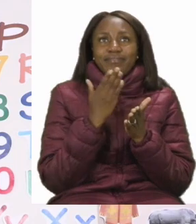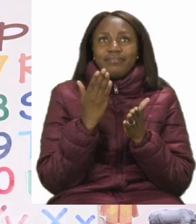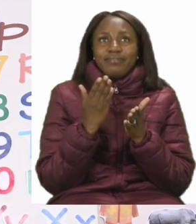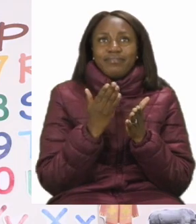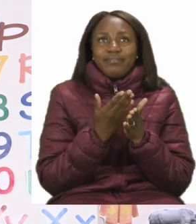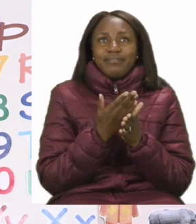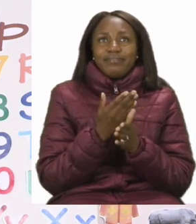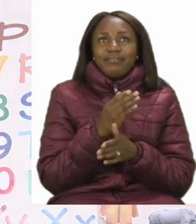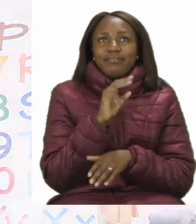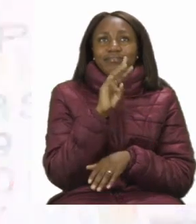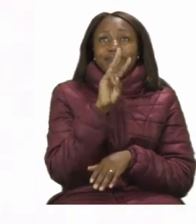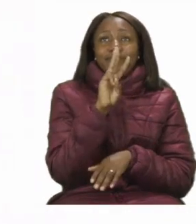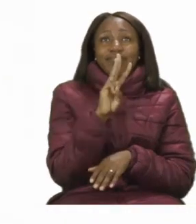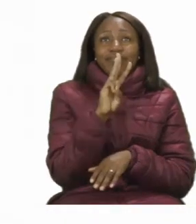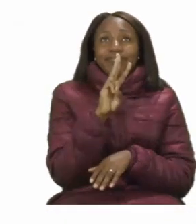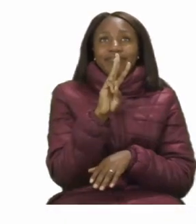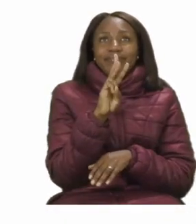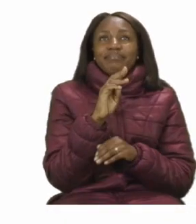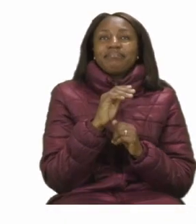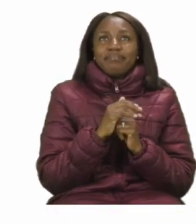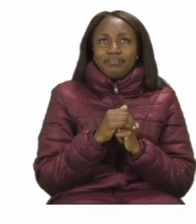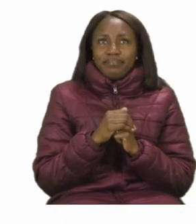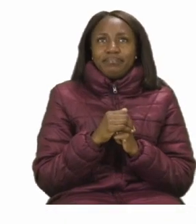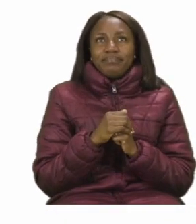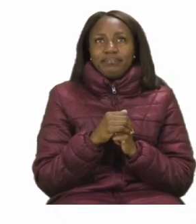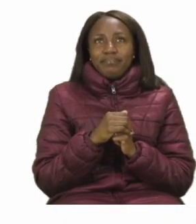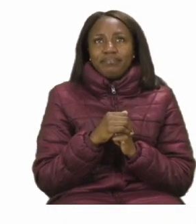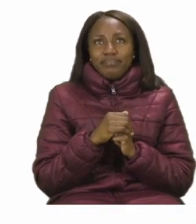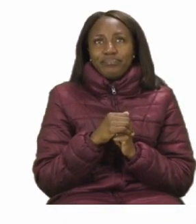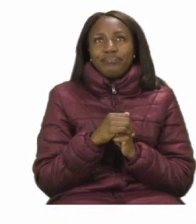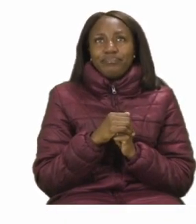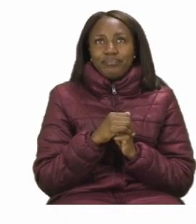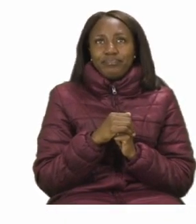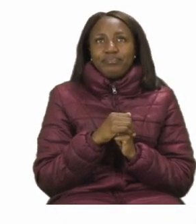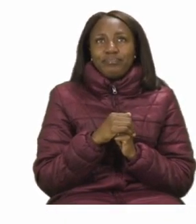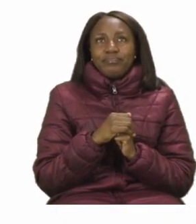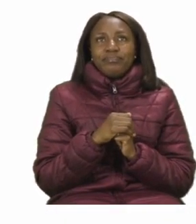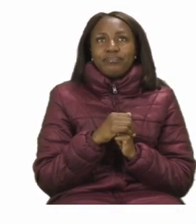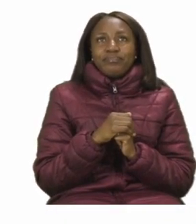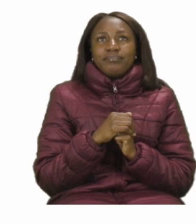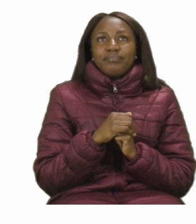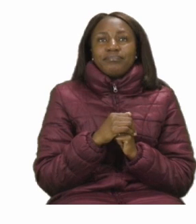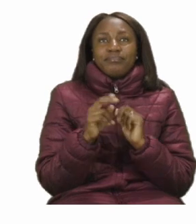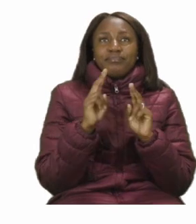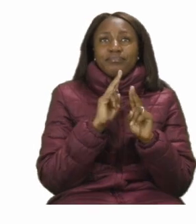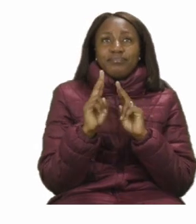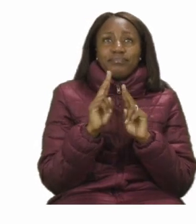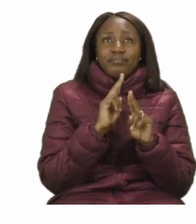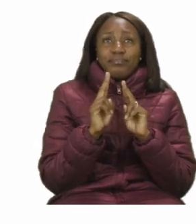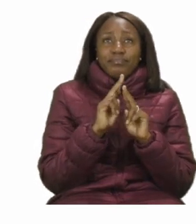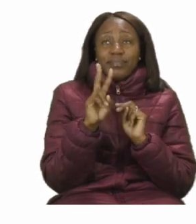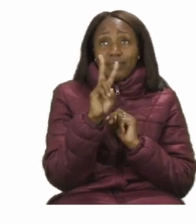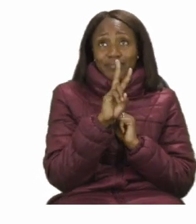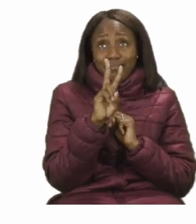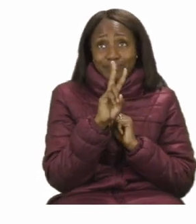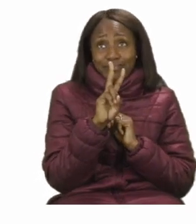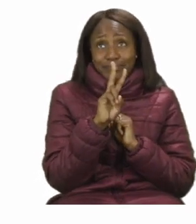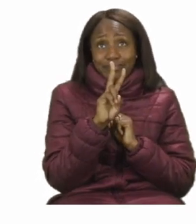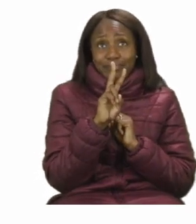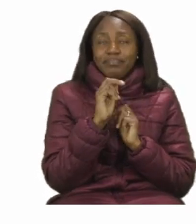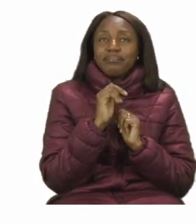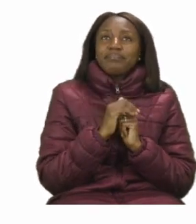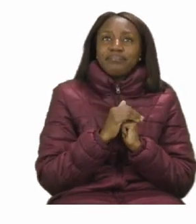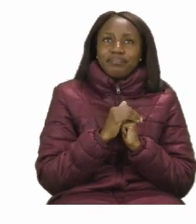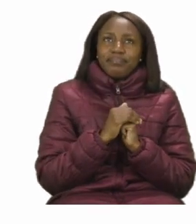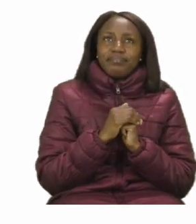to page 3. On page 3, we talk about vocabulary. Now you